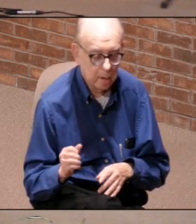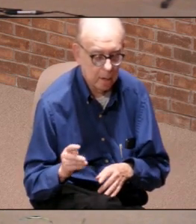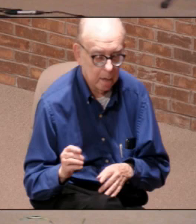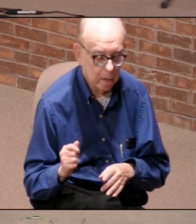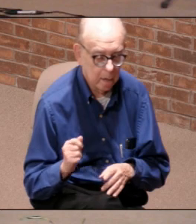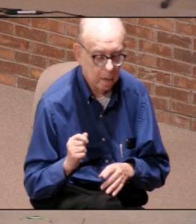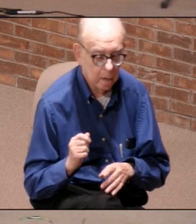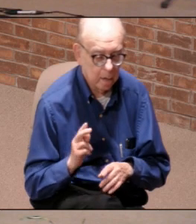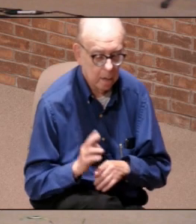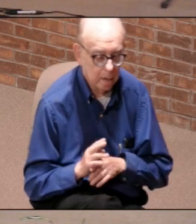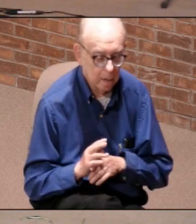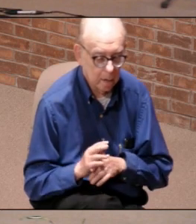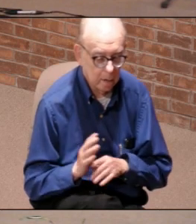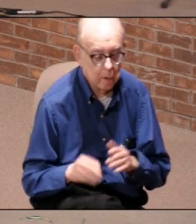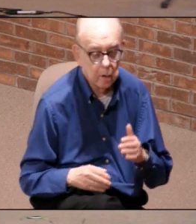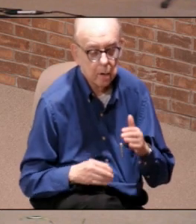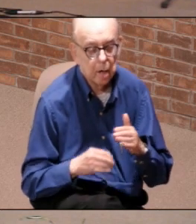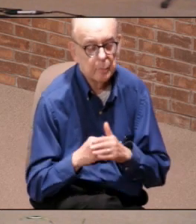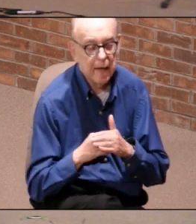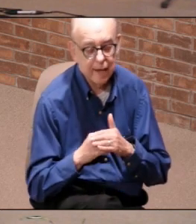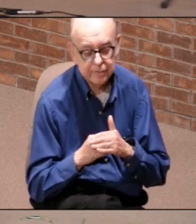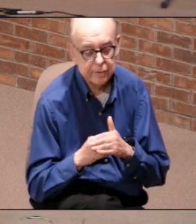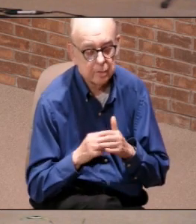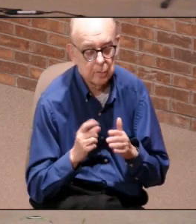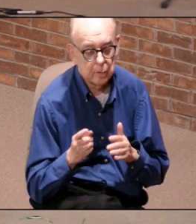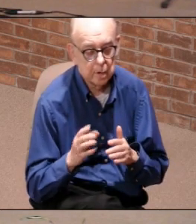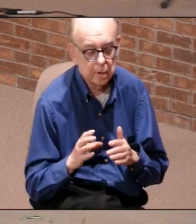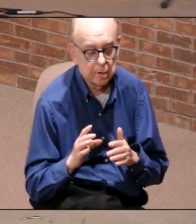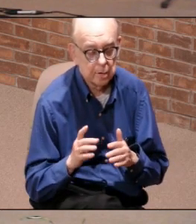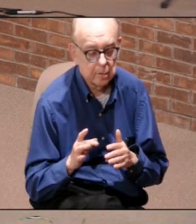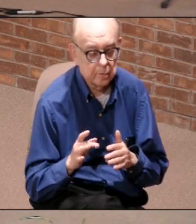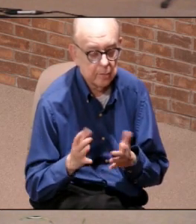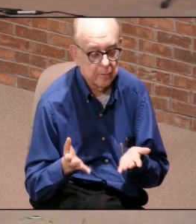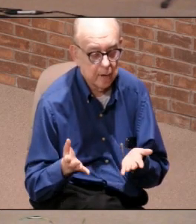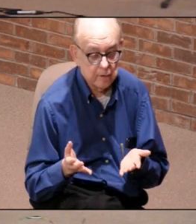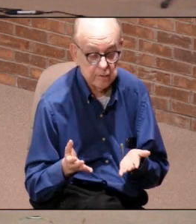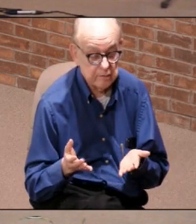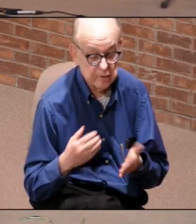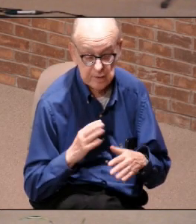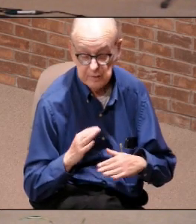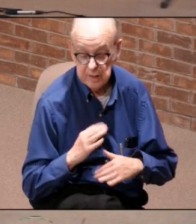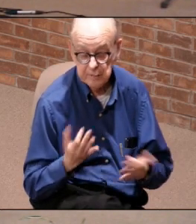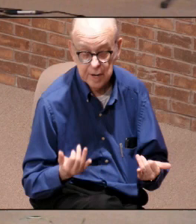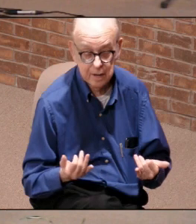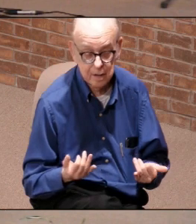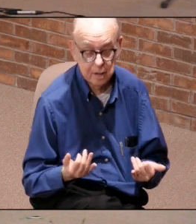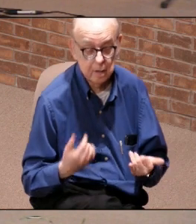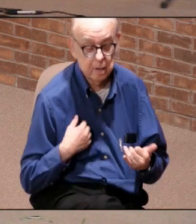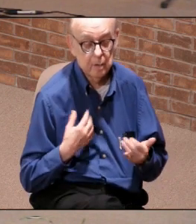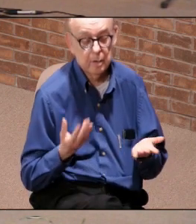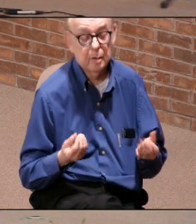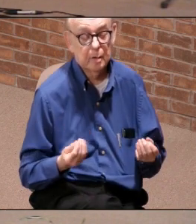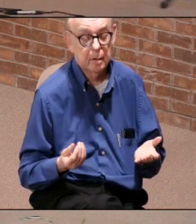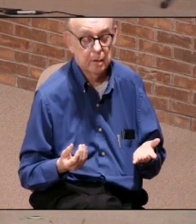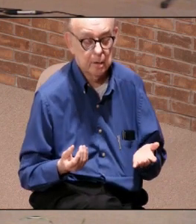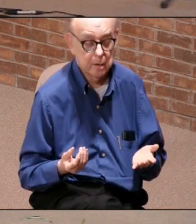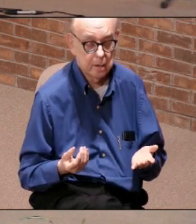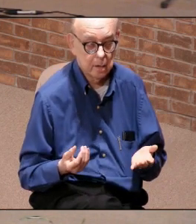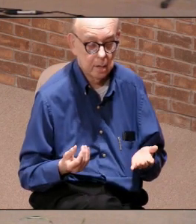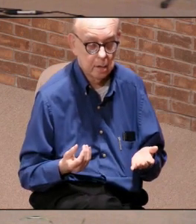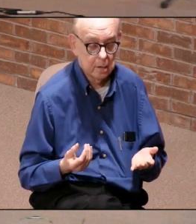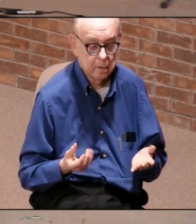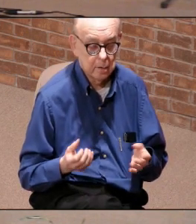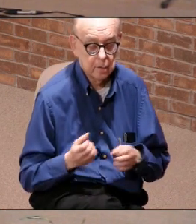and it would only go up to $125, and you're at the limit. He says, what do you want me to do? And he says, I would get